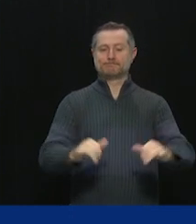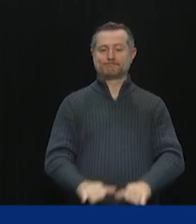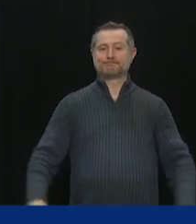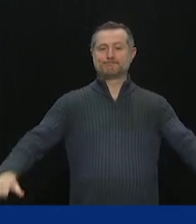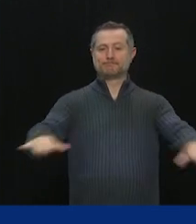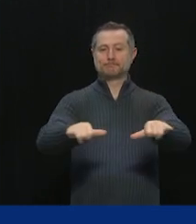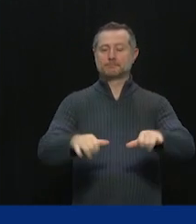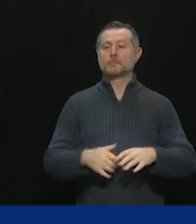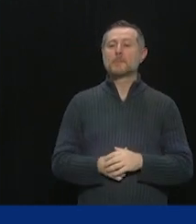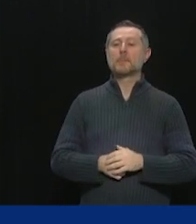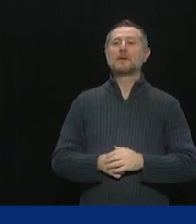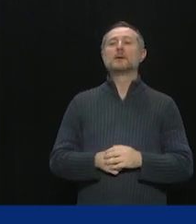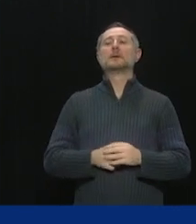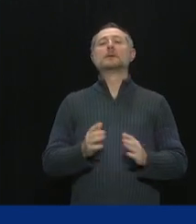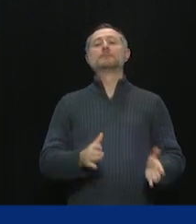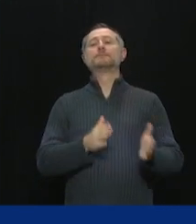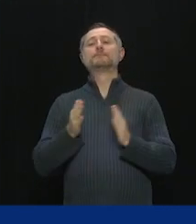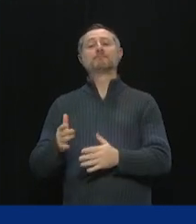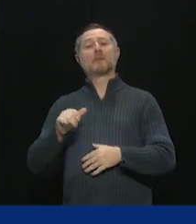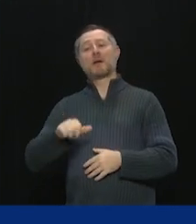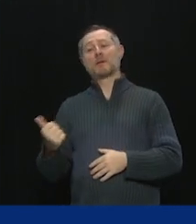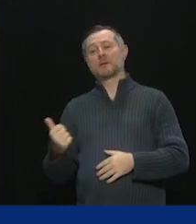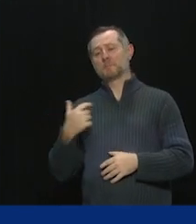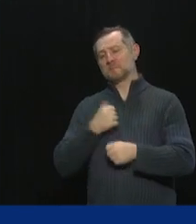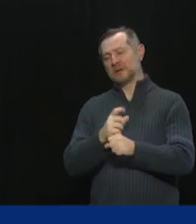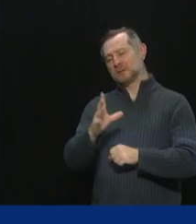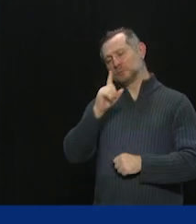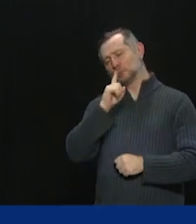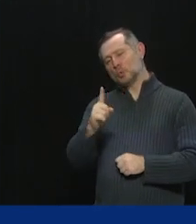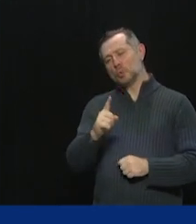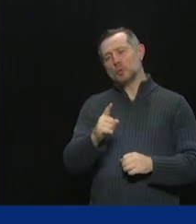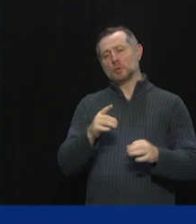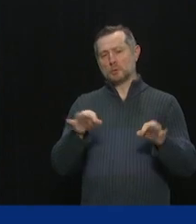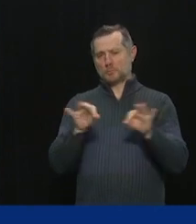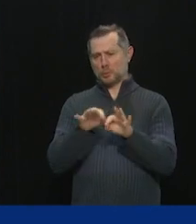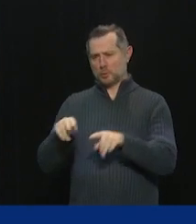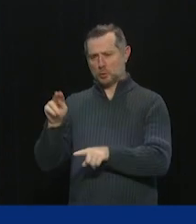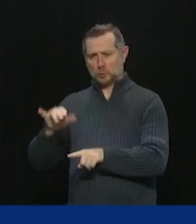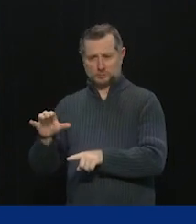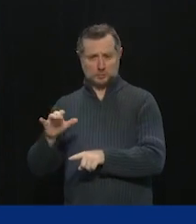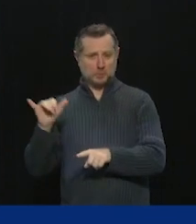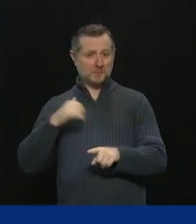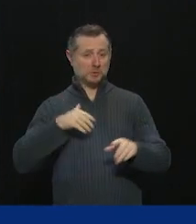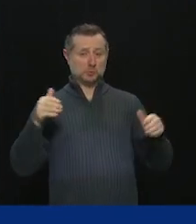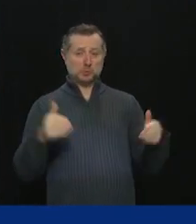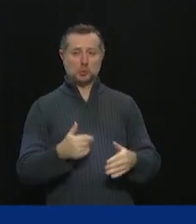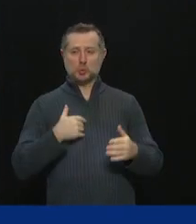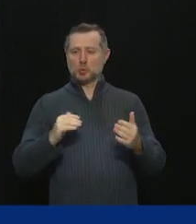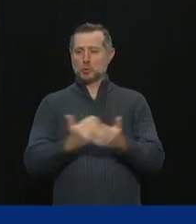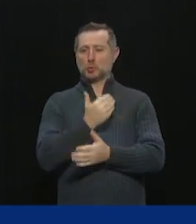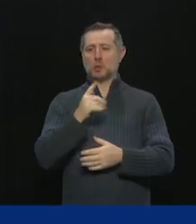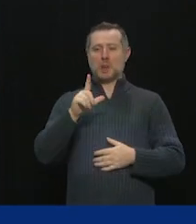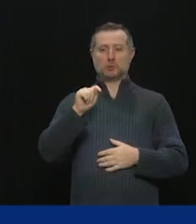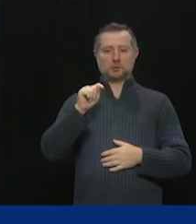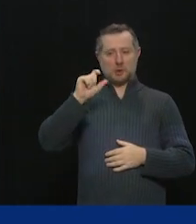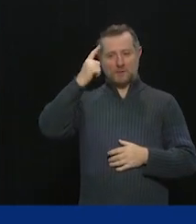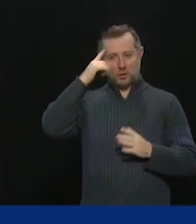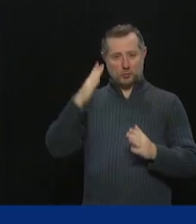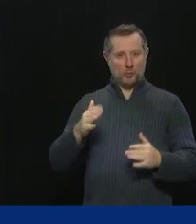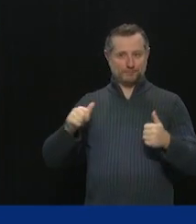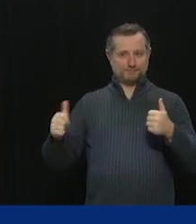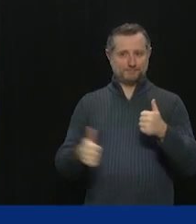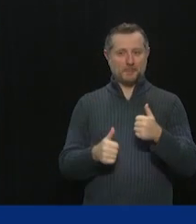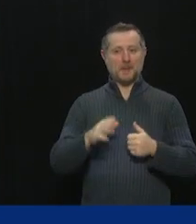make sure that we get a bill to sign. It's important, particularly for New York City, but it was introduced by my new Lieutenant Governor, Brian Benjamin, so I wanted to give him a special